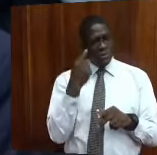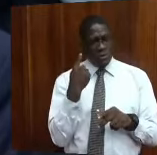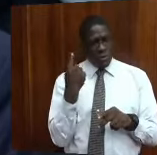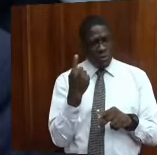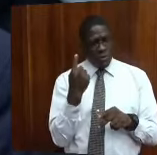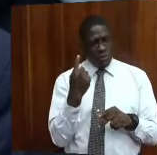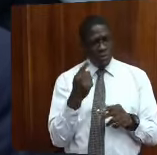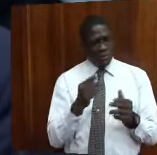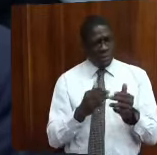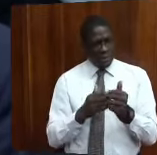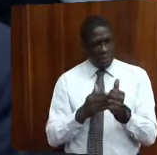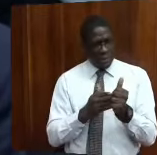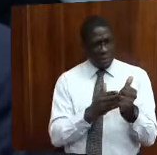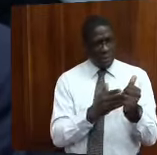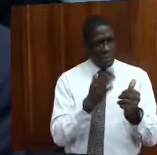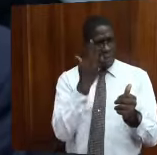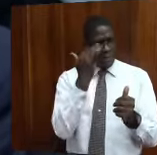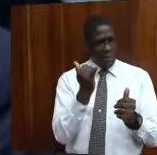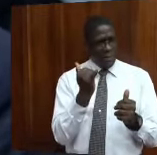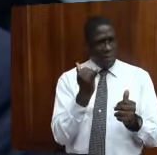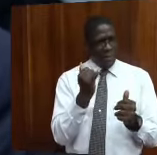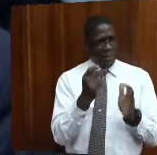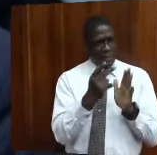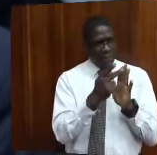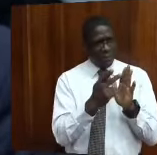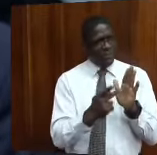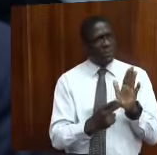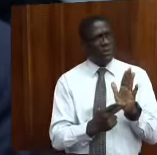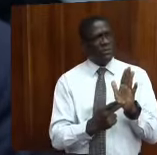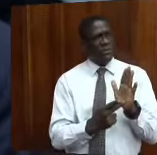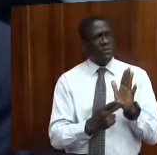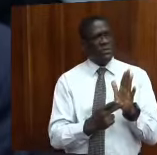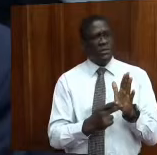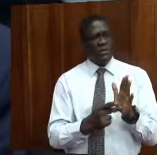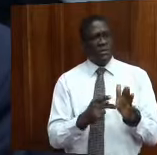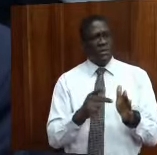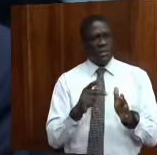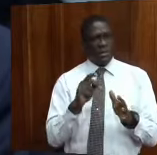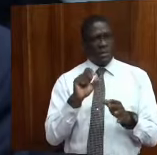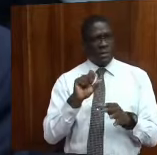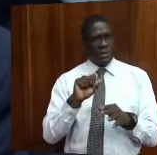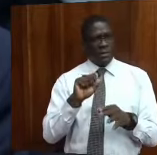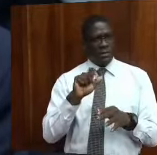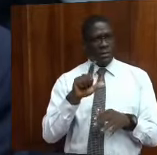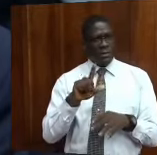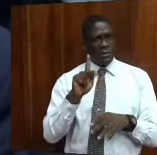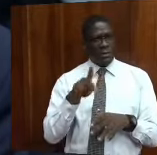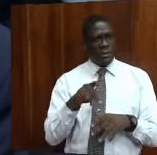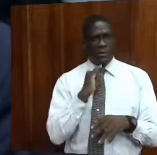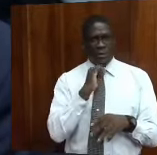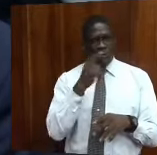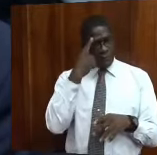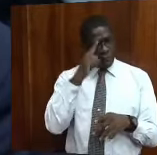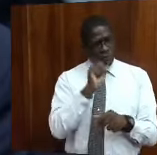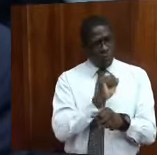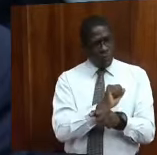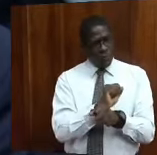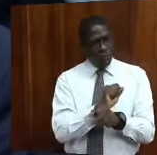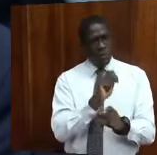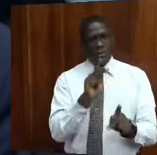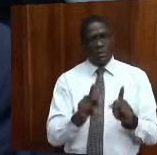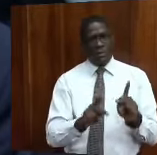our philosophy as a party of the working people. And we have always sought to ensure that